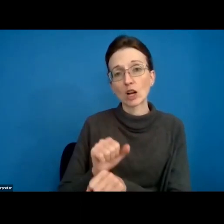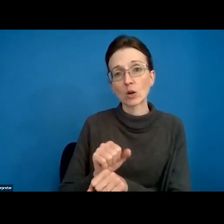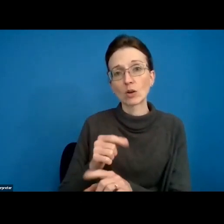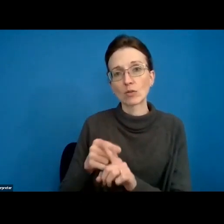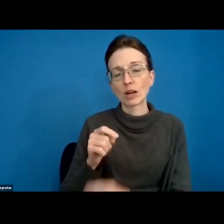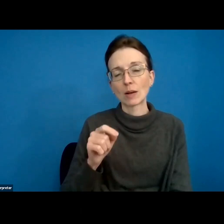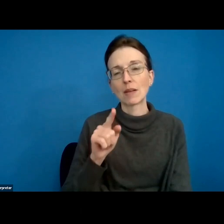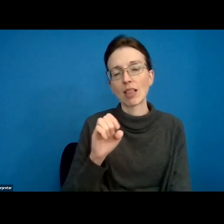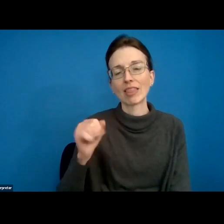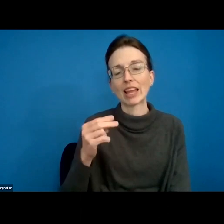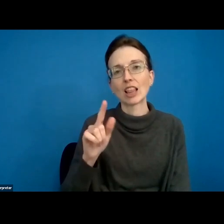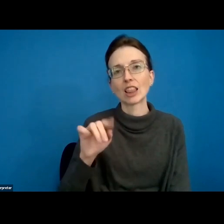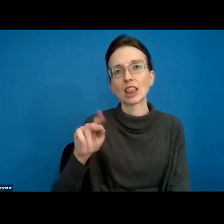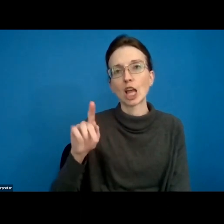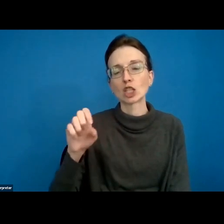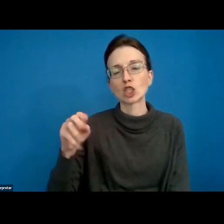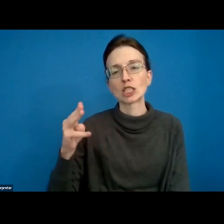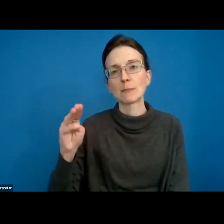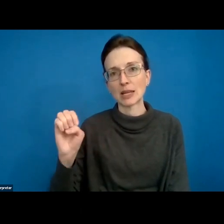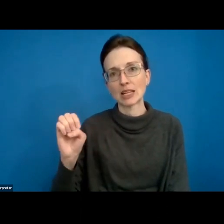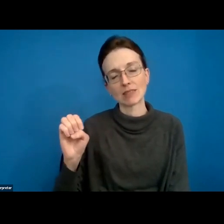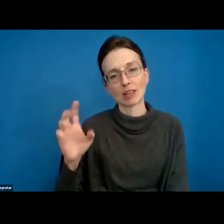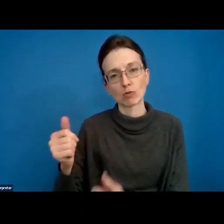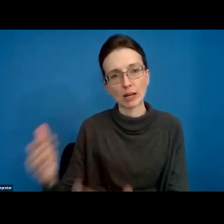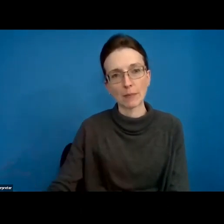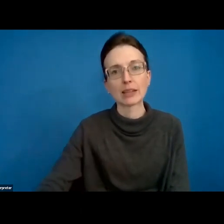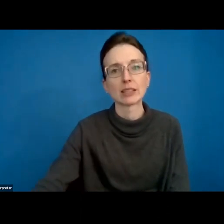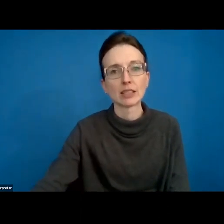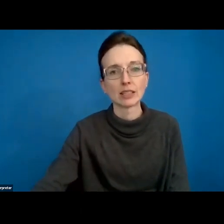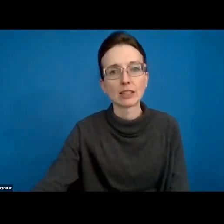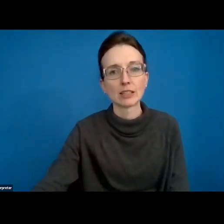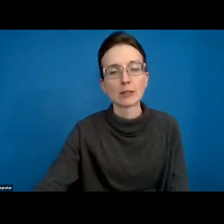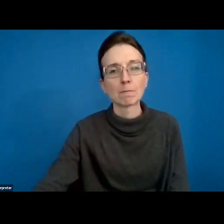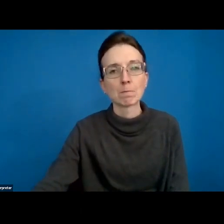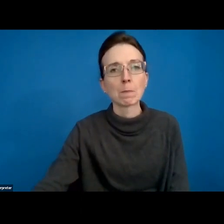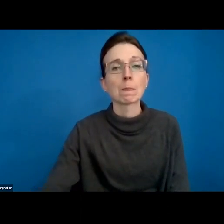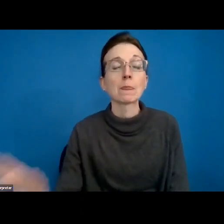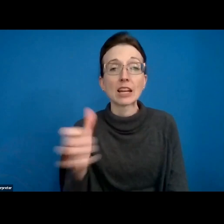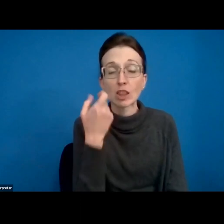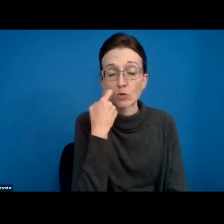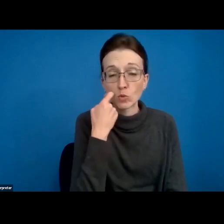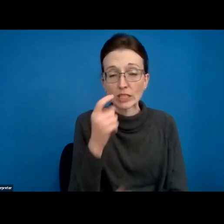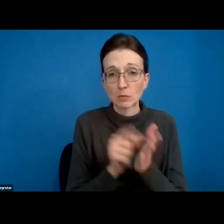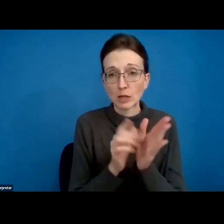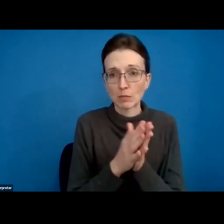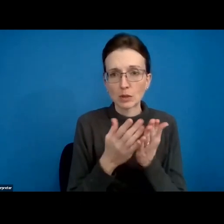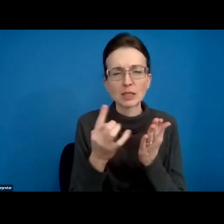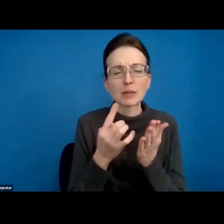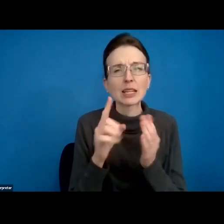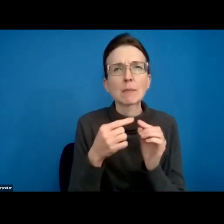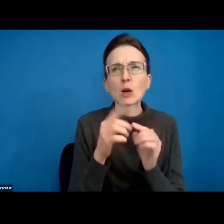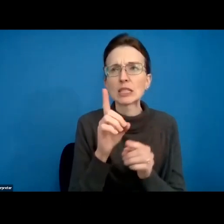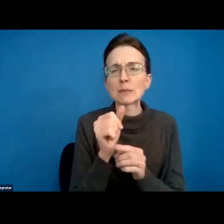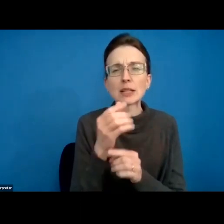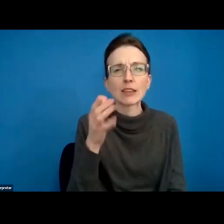is one I recommend. And they also have another recent book, something about disability in the future, but I'm